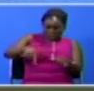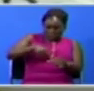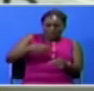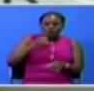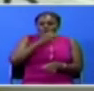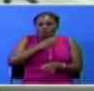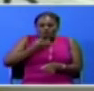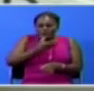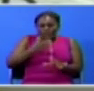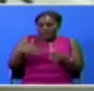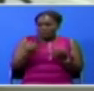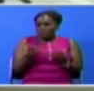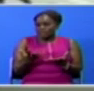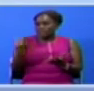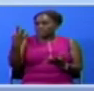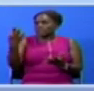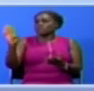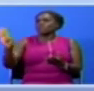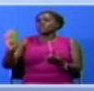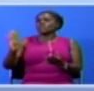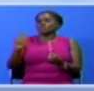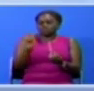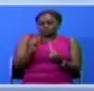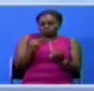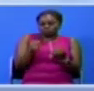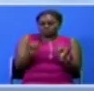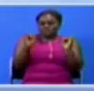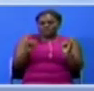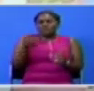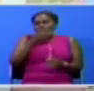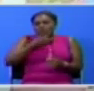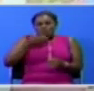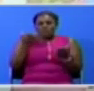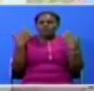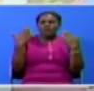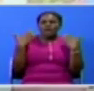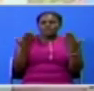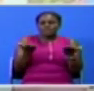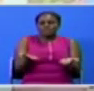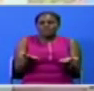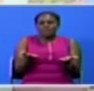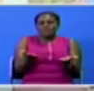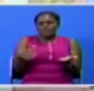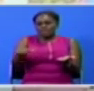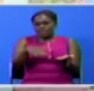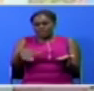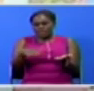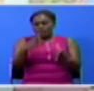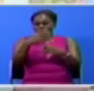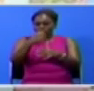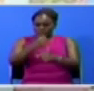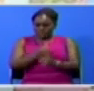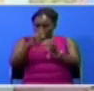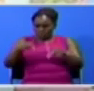well at a cost of 3 billion shillings to test the availability of oil or gas deposits at Siu area. The company